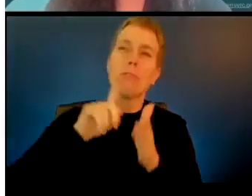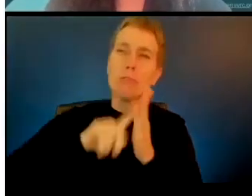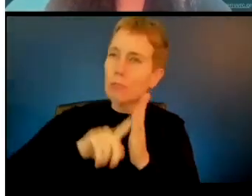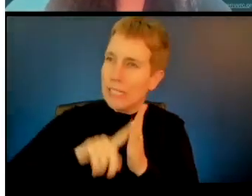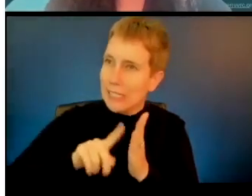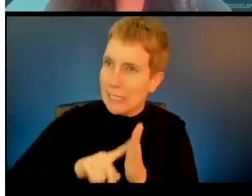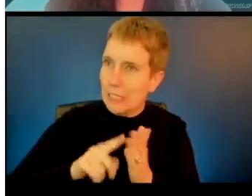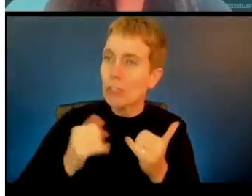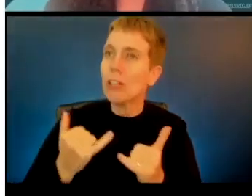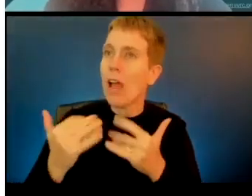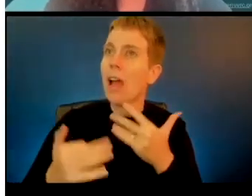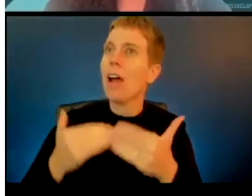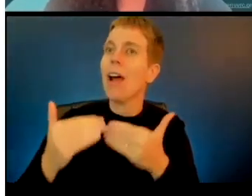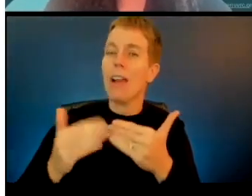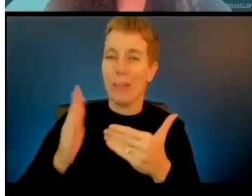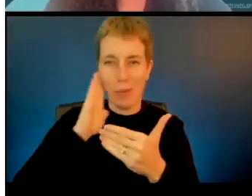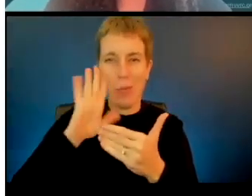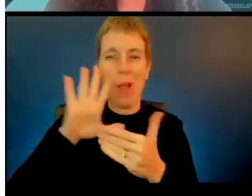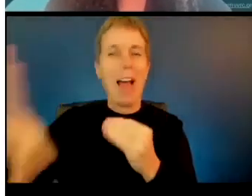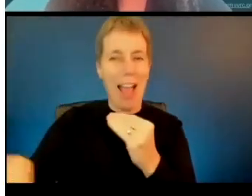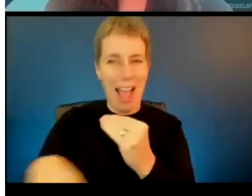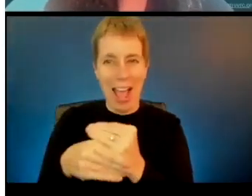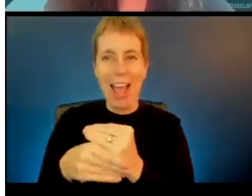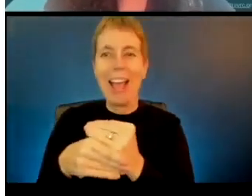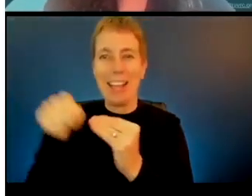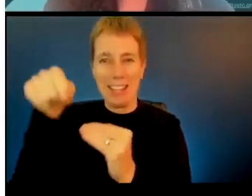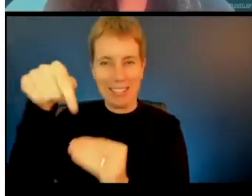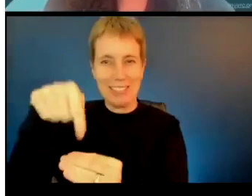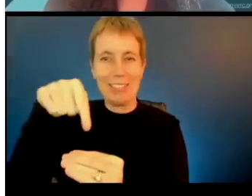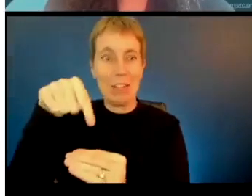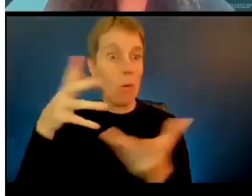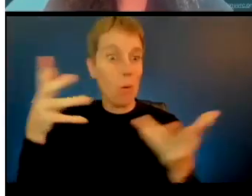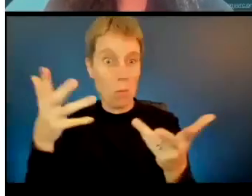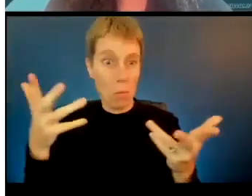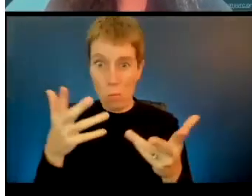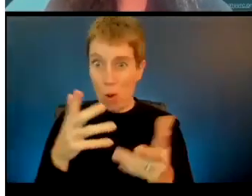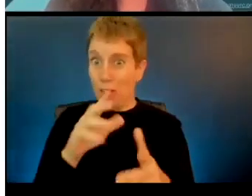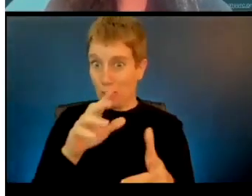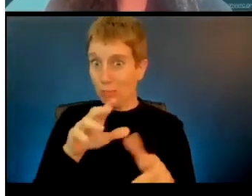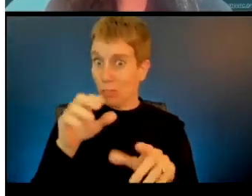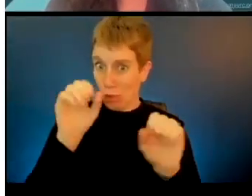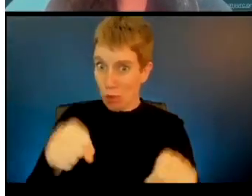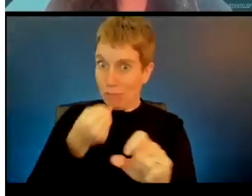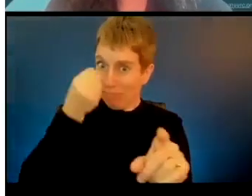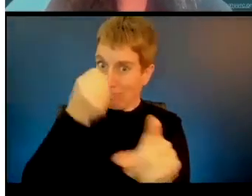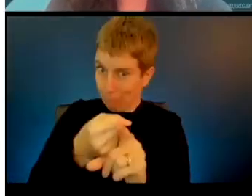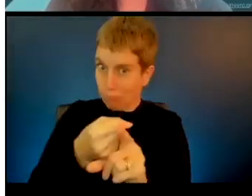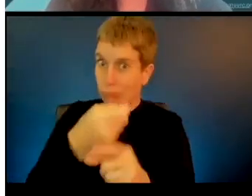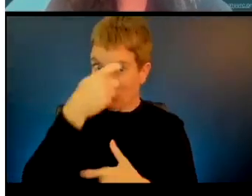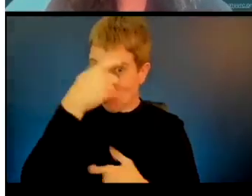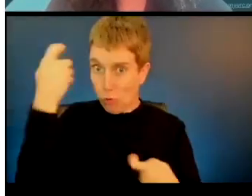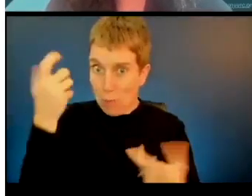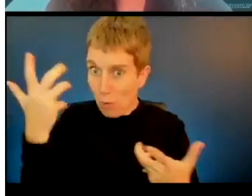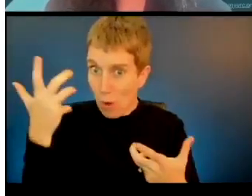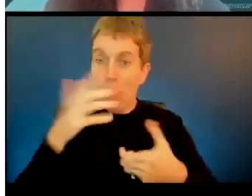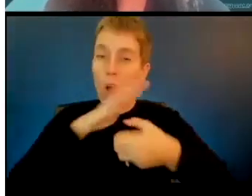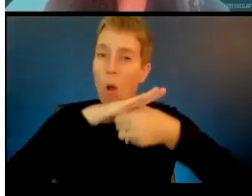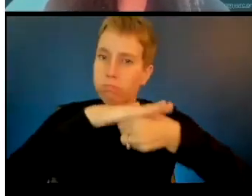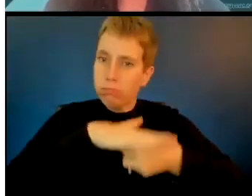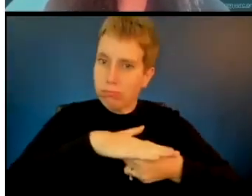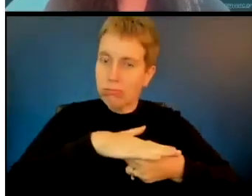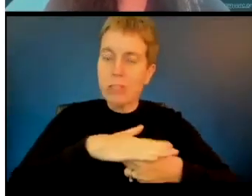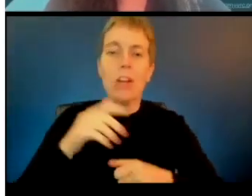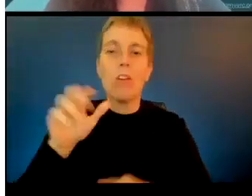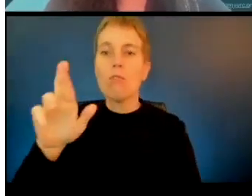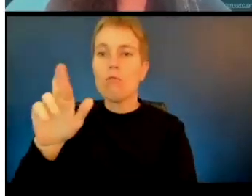being done, or oppression and racism and even discrimination. And so we want to take those in context, and we'll talk